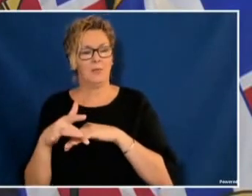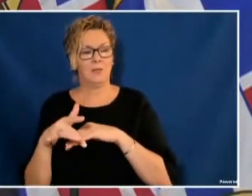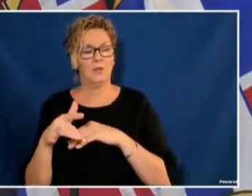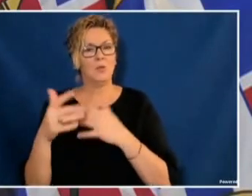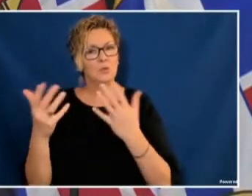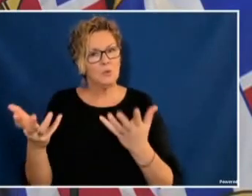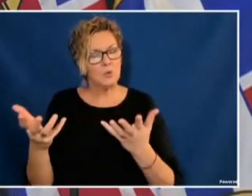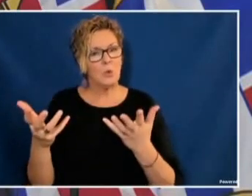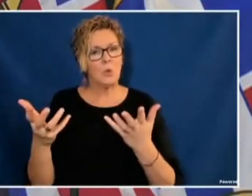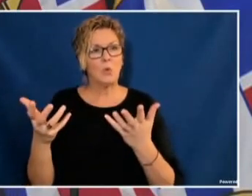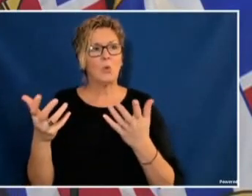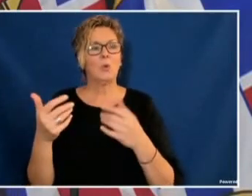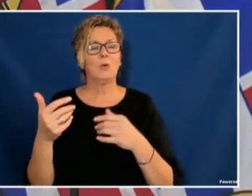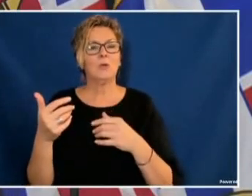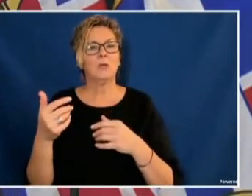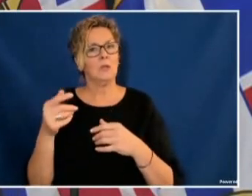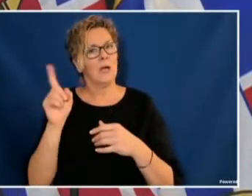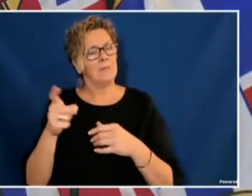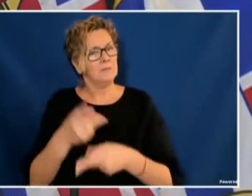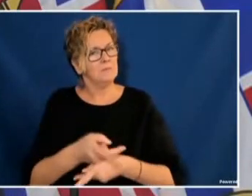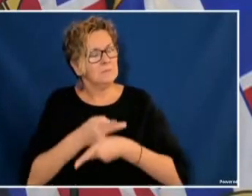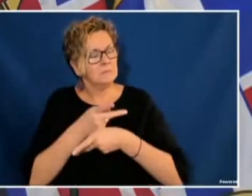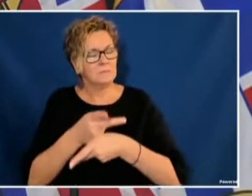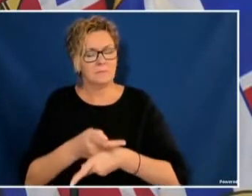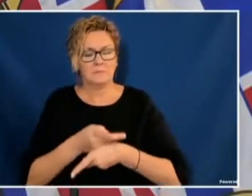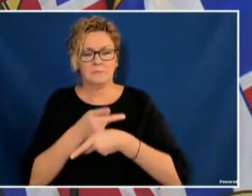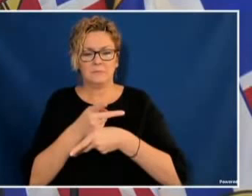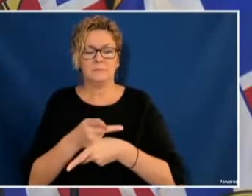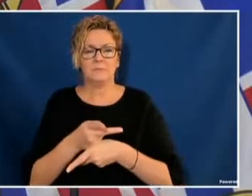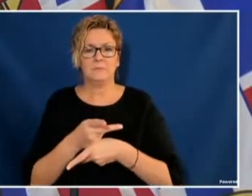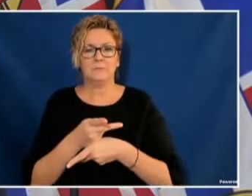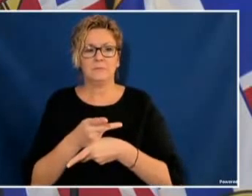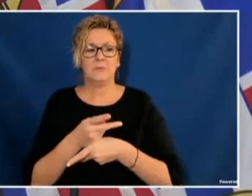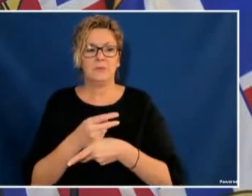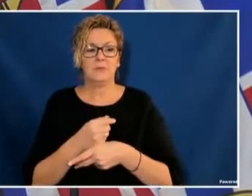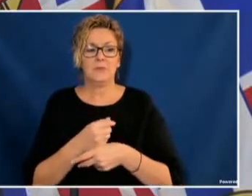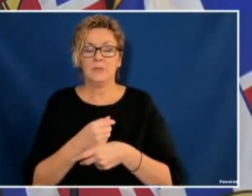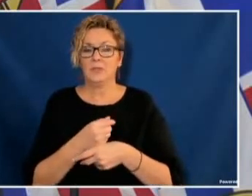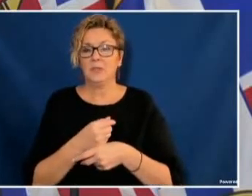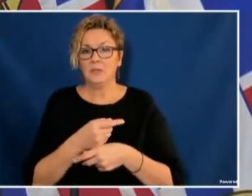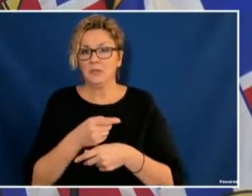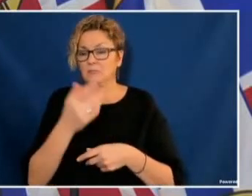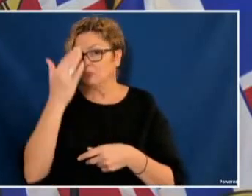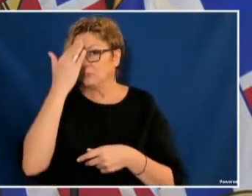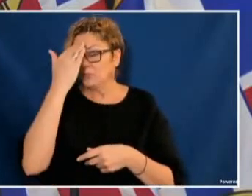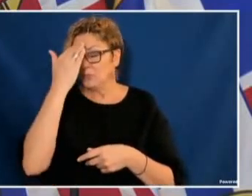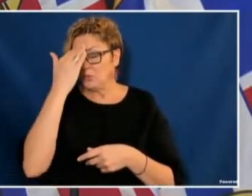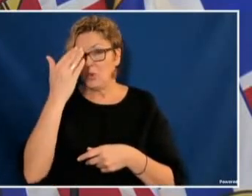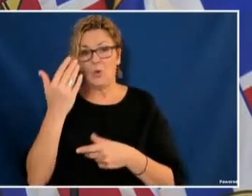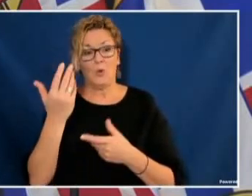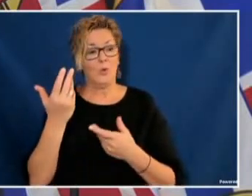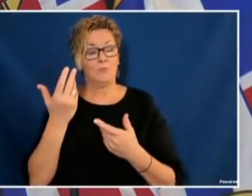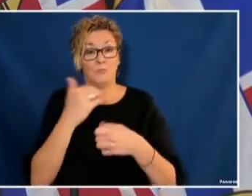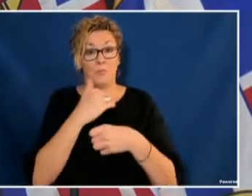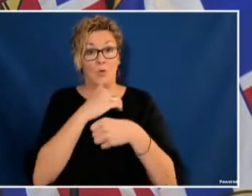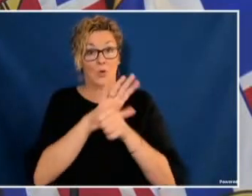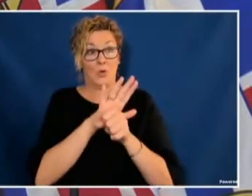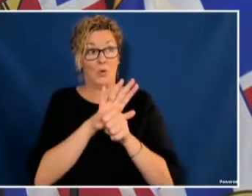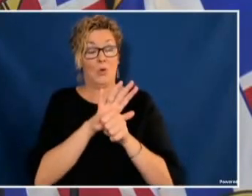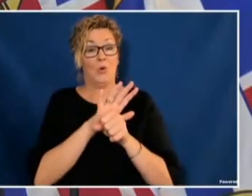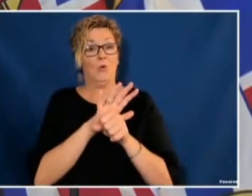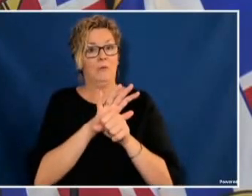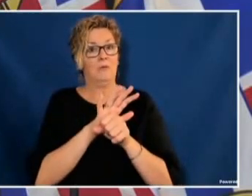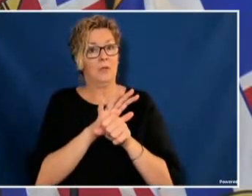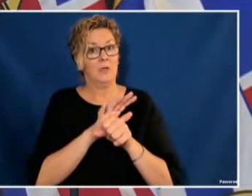orders will be reviewed, that people dig in right now. And I have a lot of